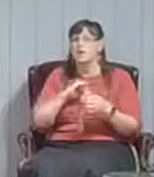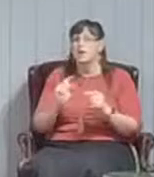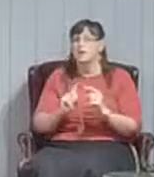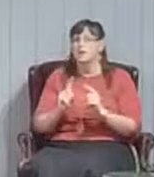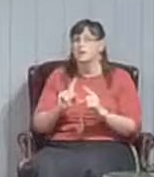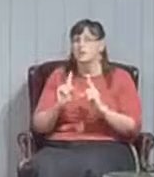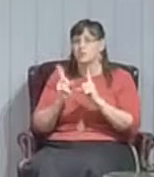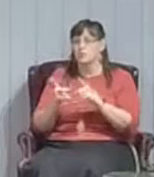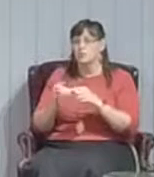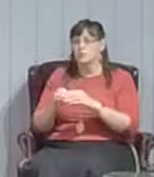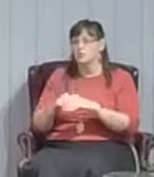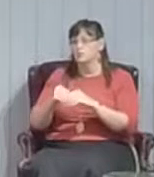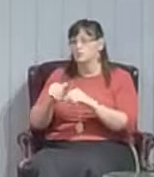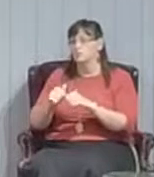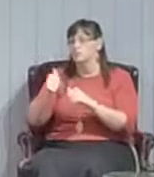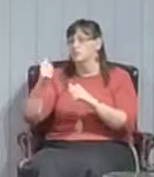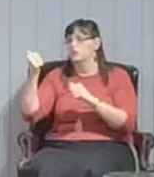into